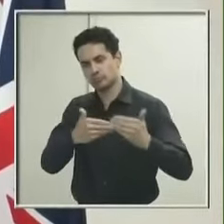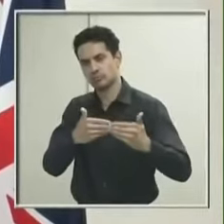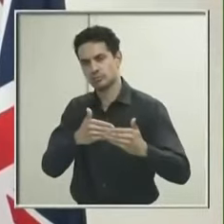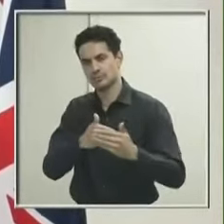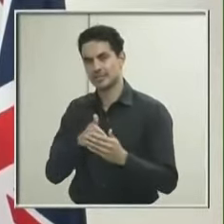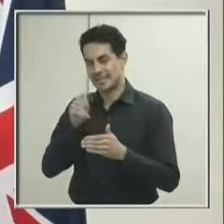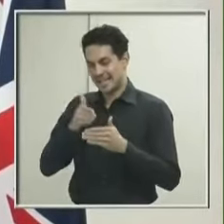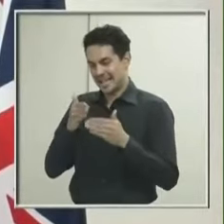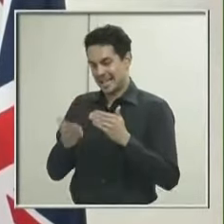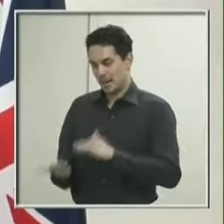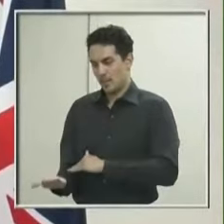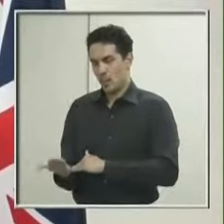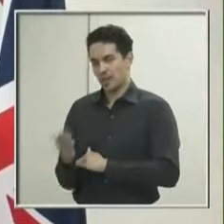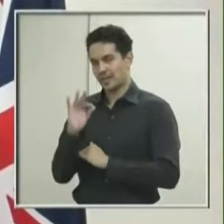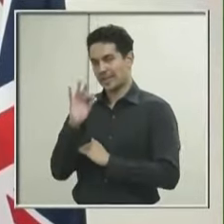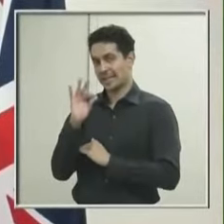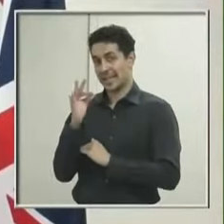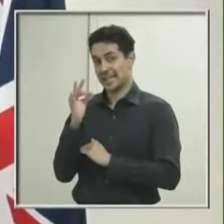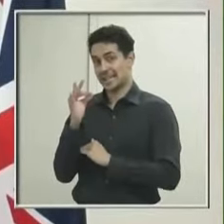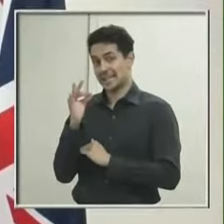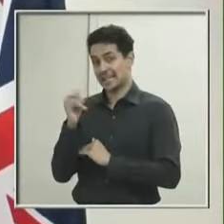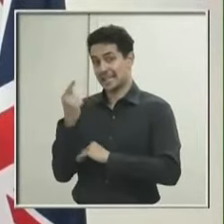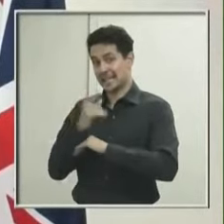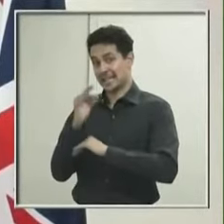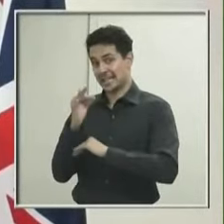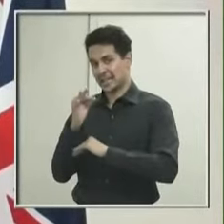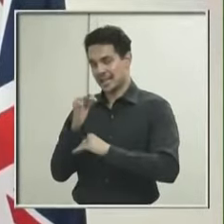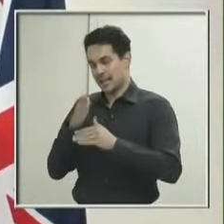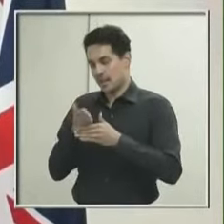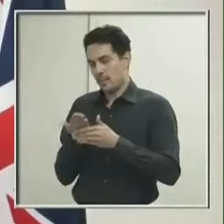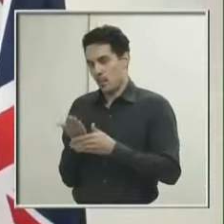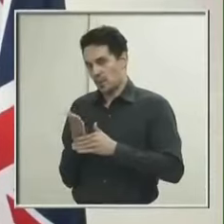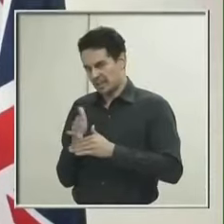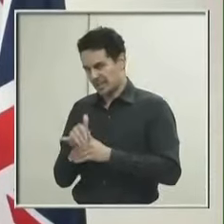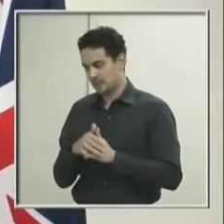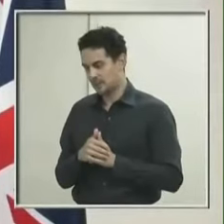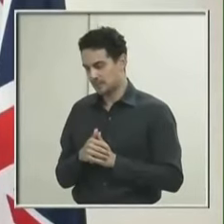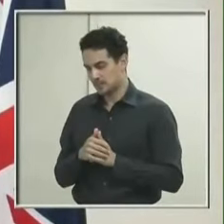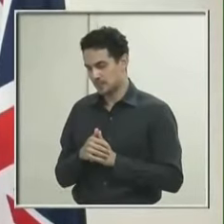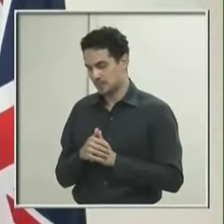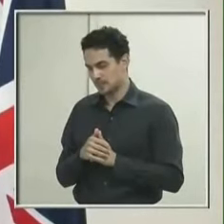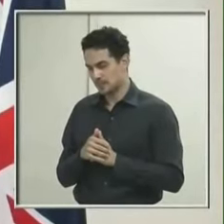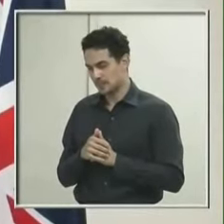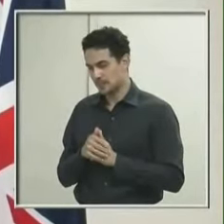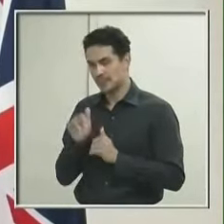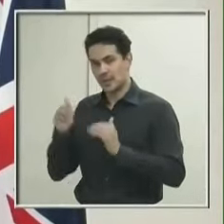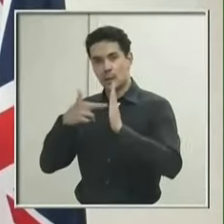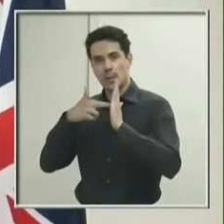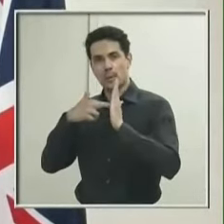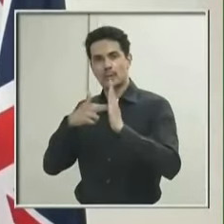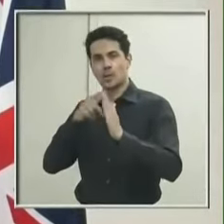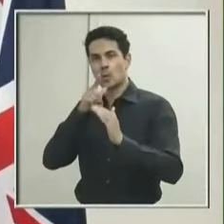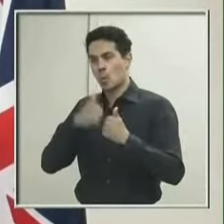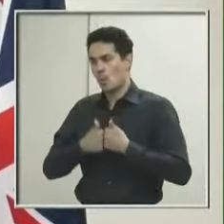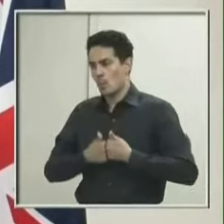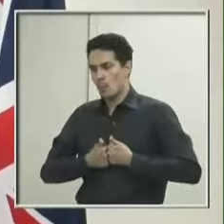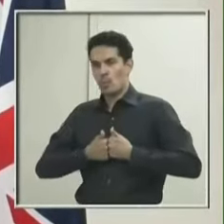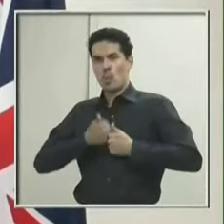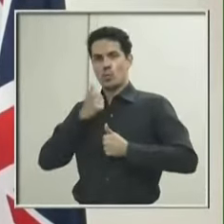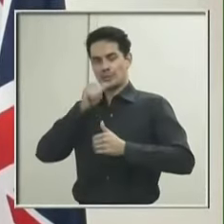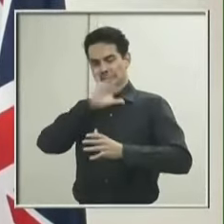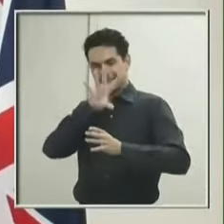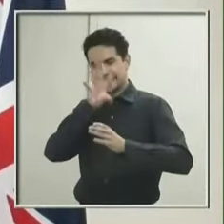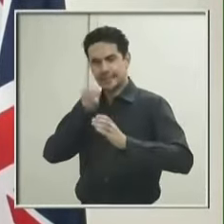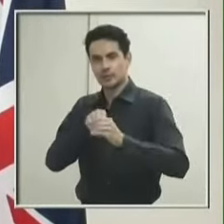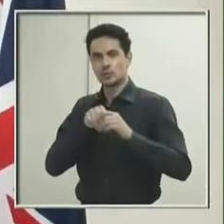of the 9th. These organizations that you have on this slide here represent those who were most actively engaged